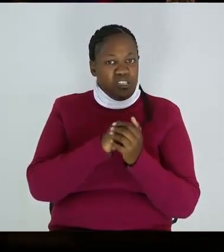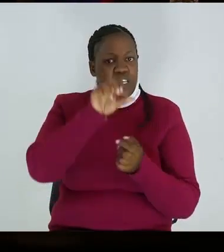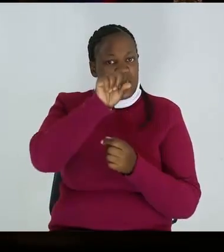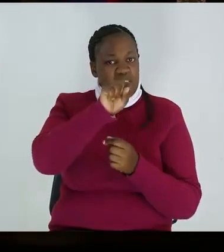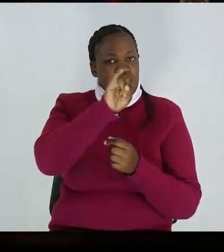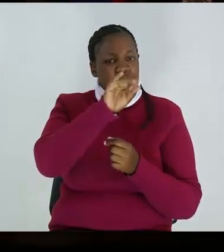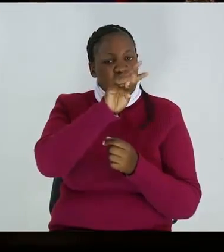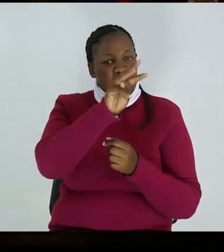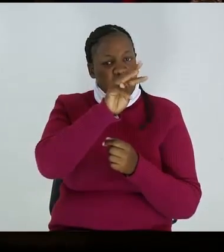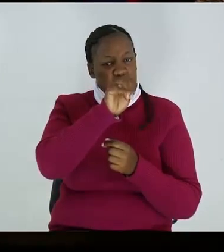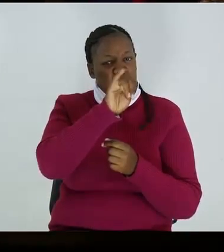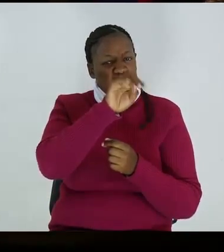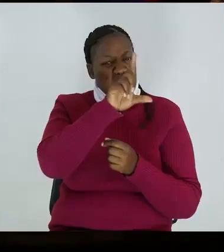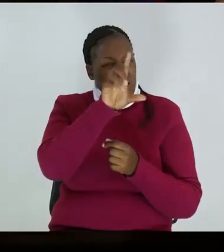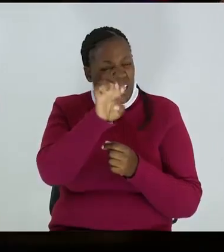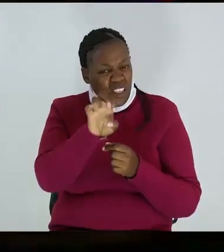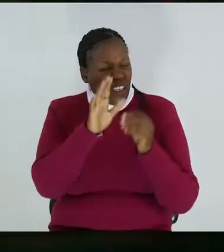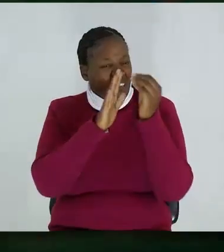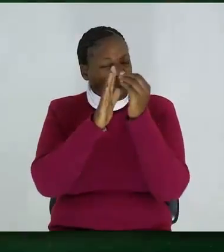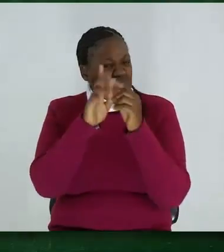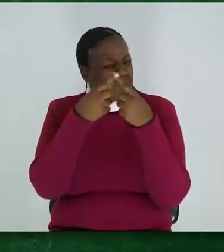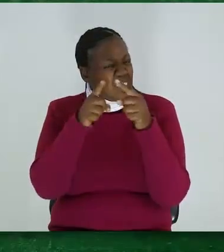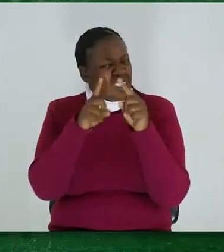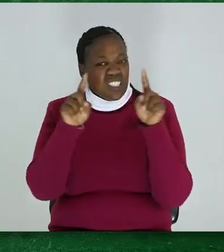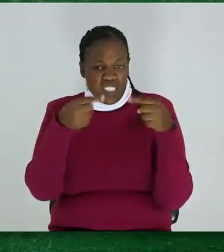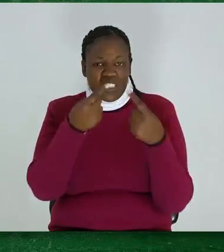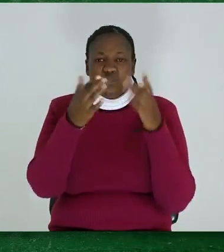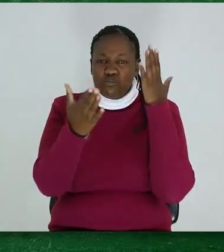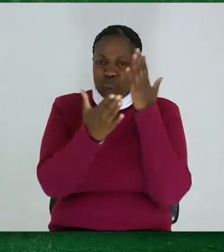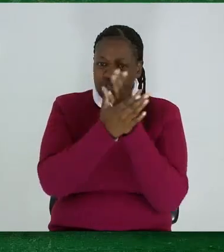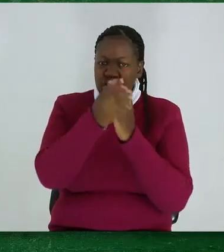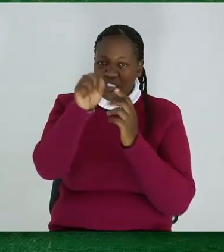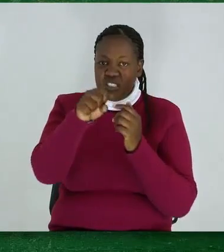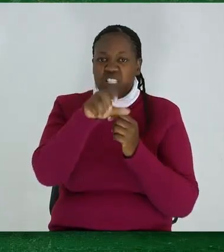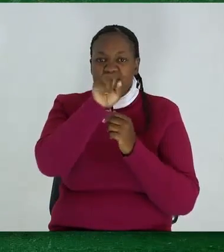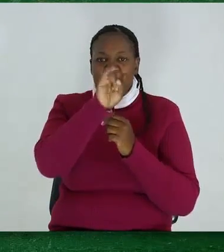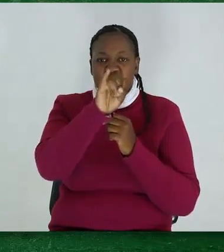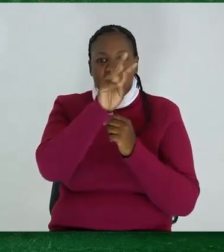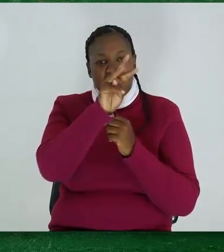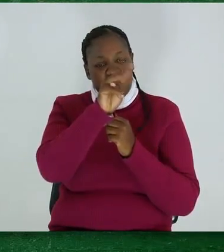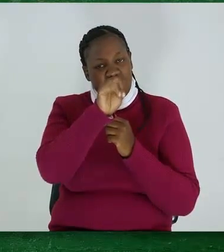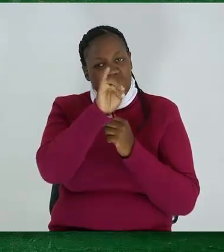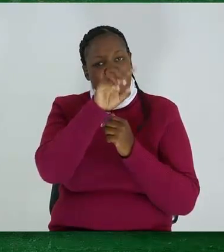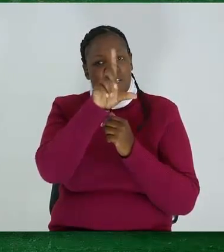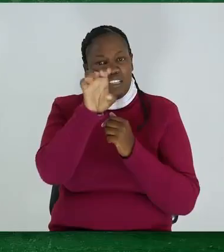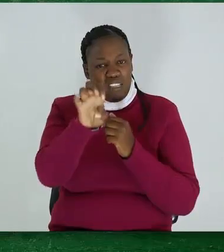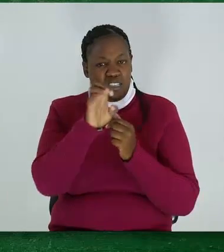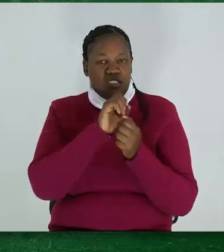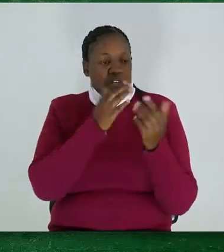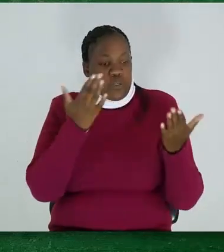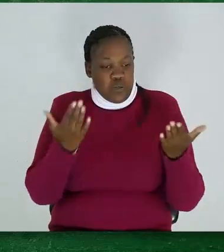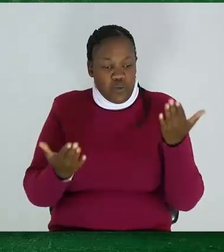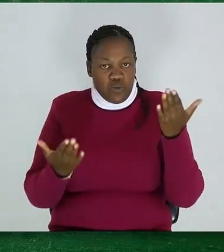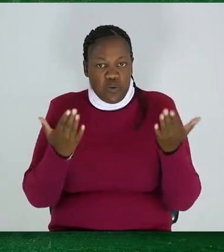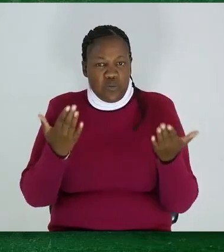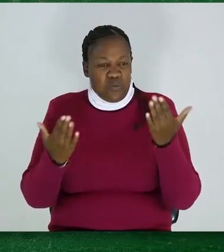the metaphor, anaphora? Absolutely right, child. A simile is a stated comparison